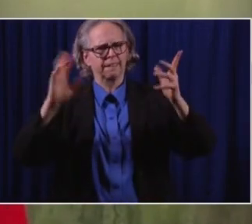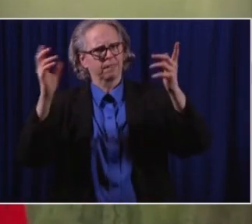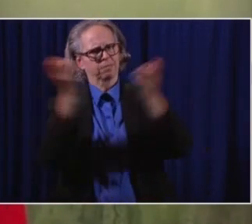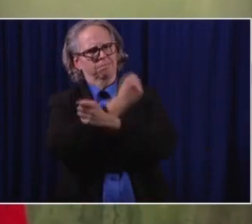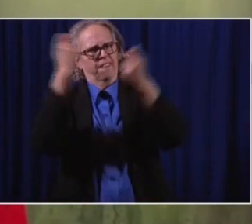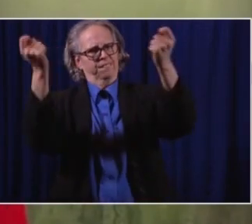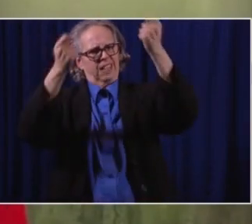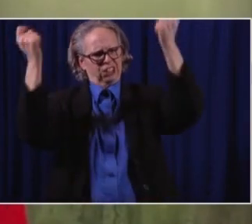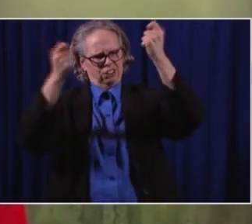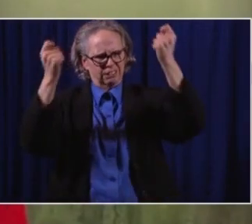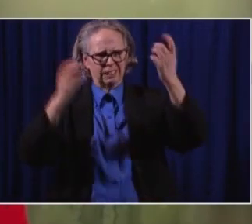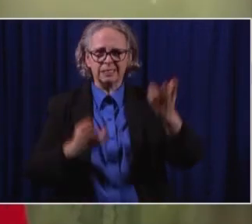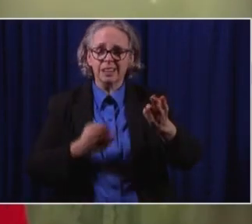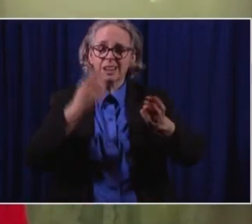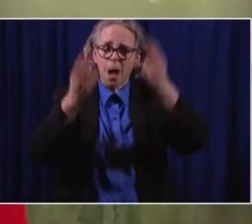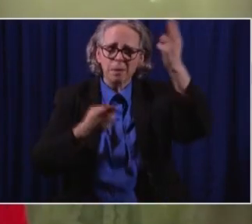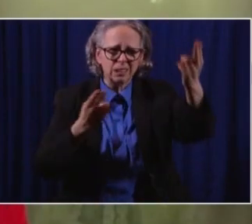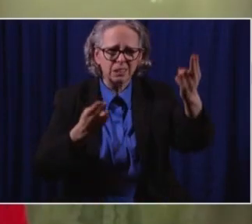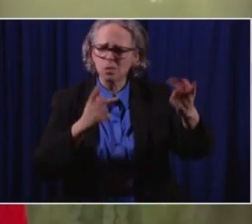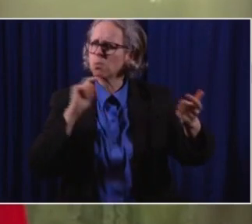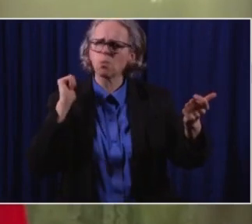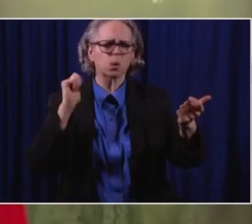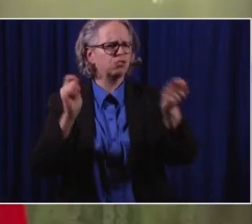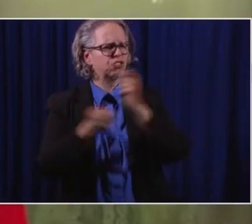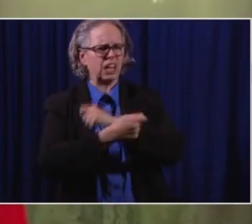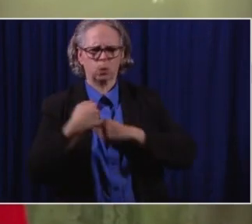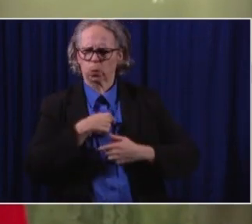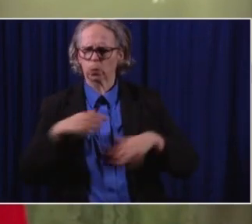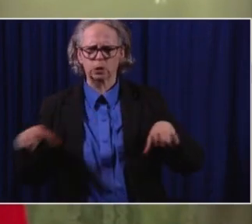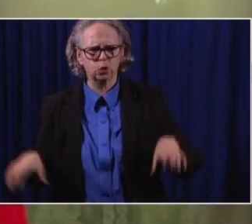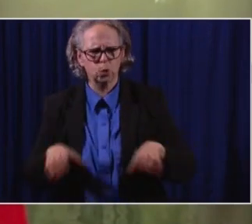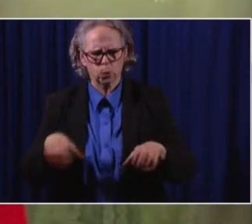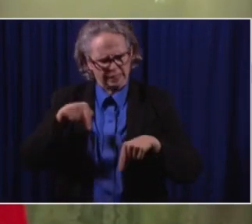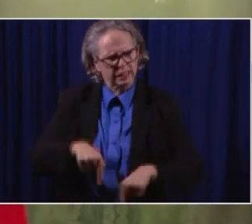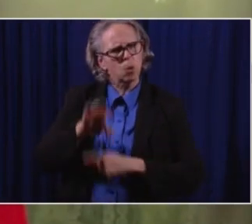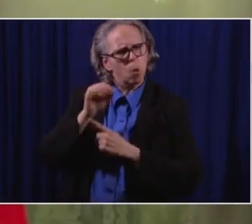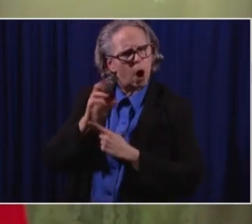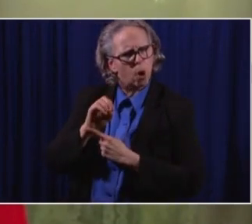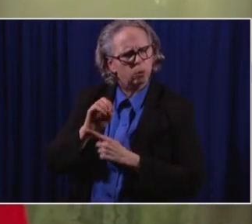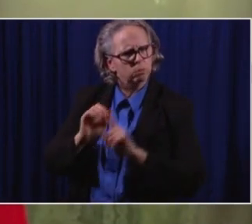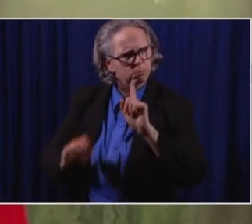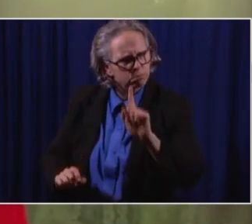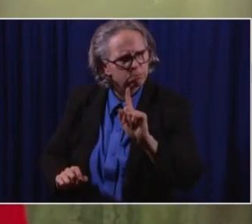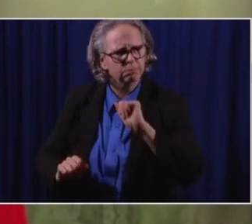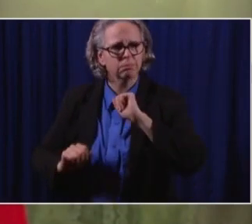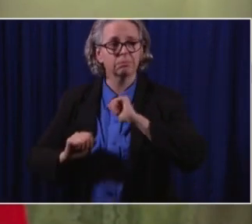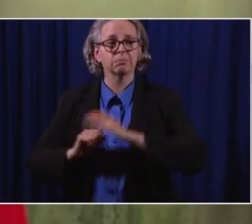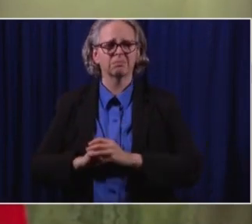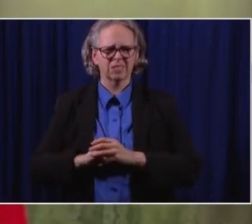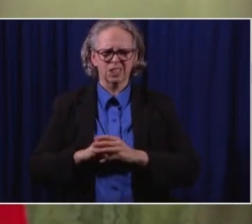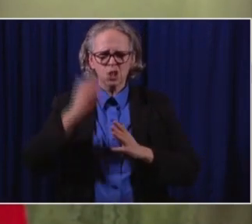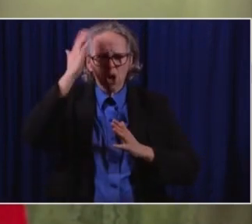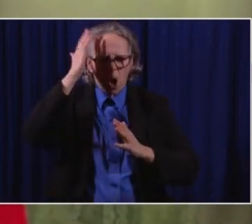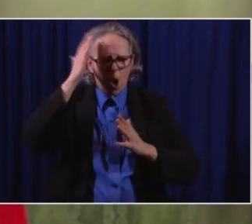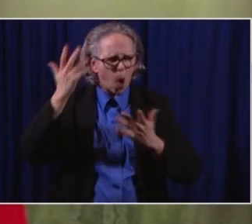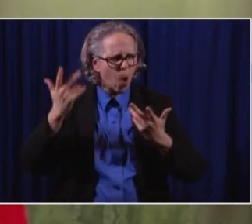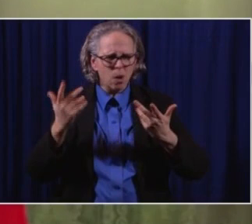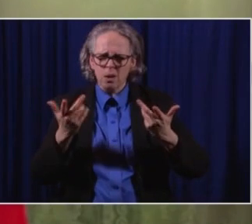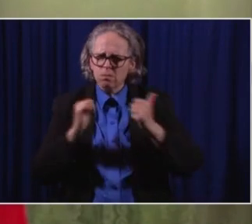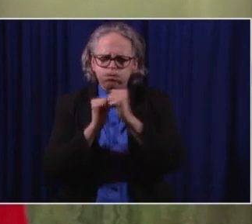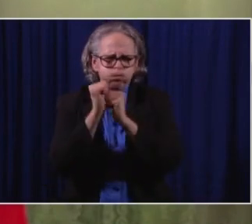will not in any way change our activities in Ohio. It is a great party contest before us, to be fought on great principles involved, and